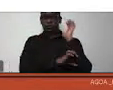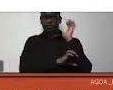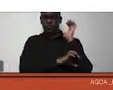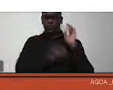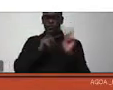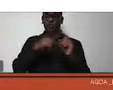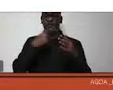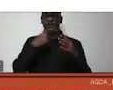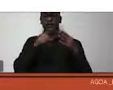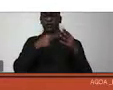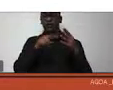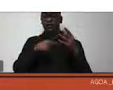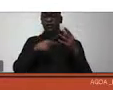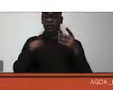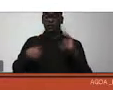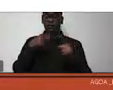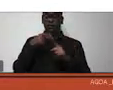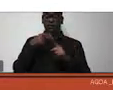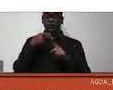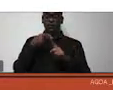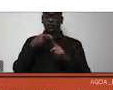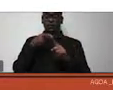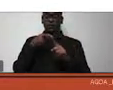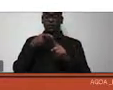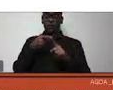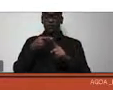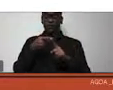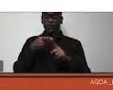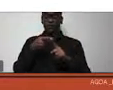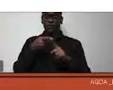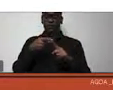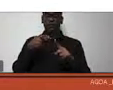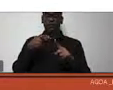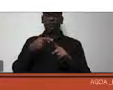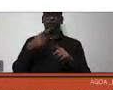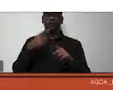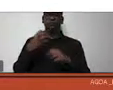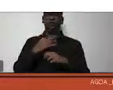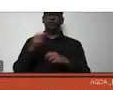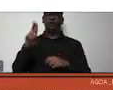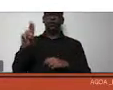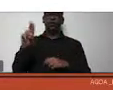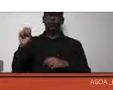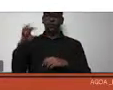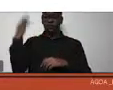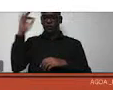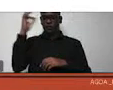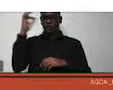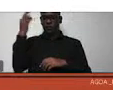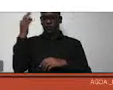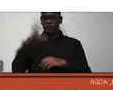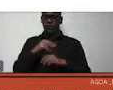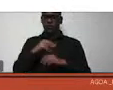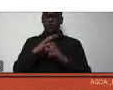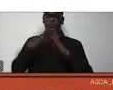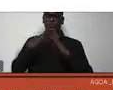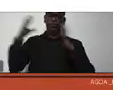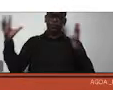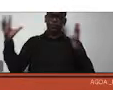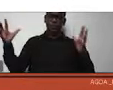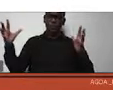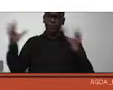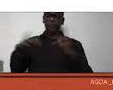this particular act of the US government has massive repercussions on our